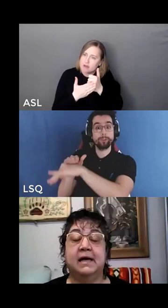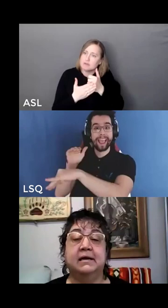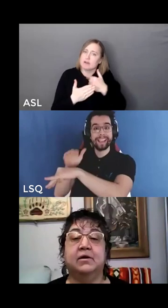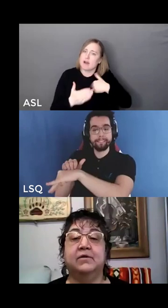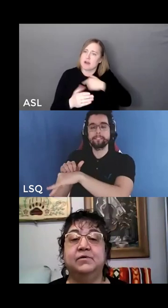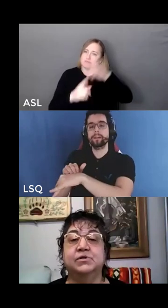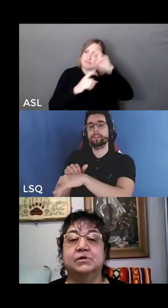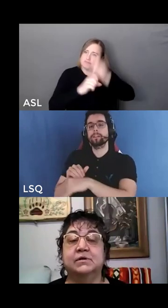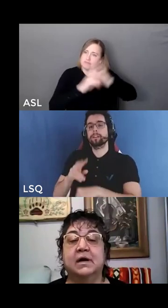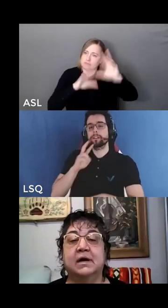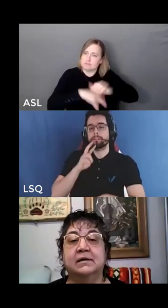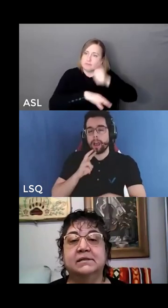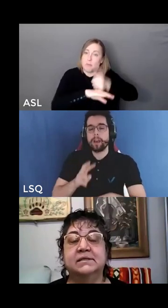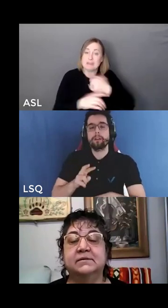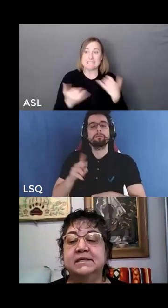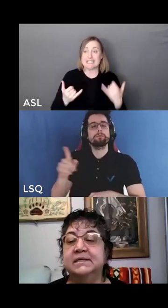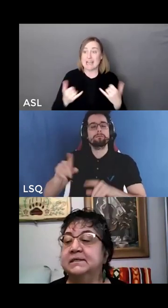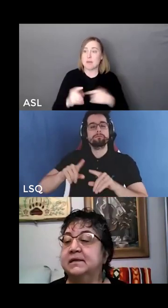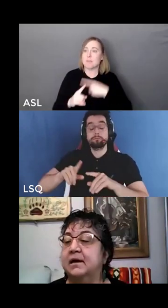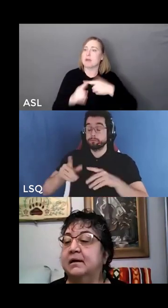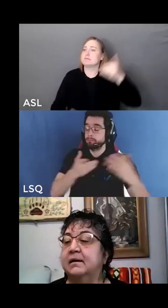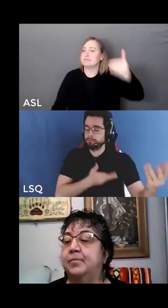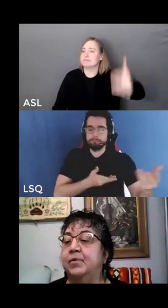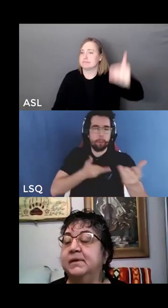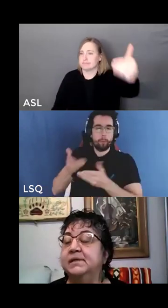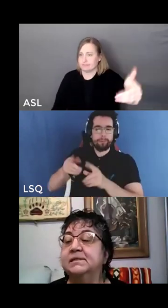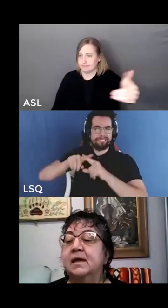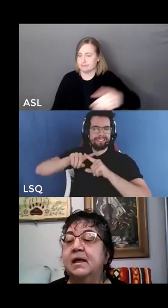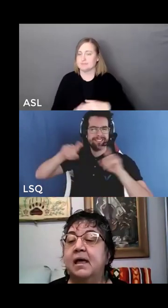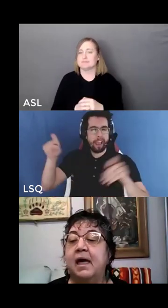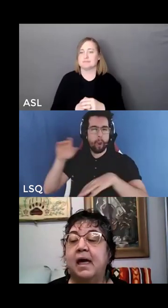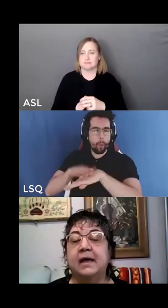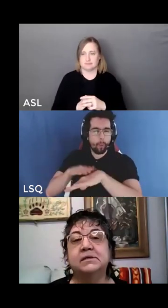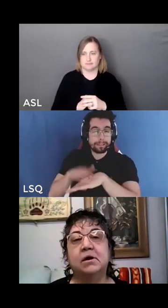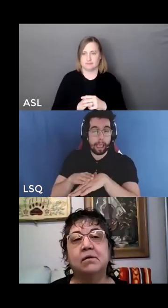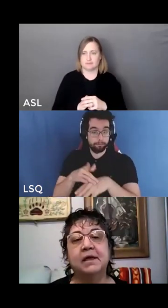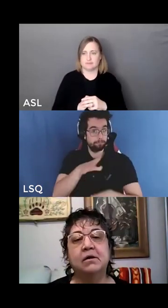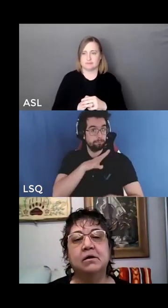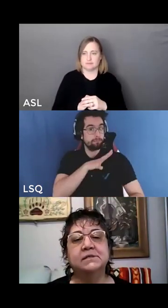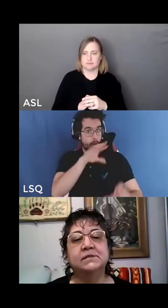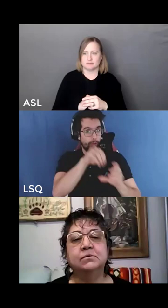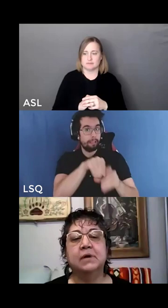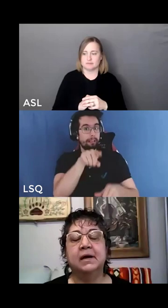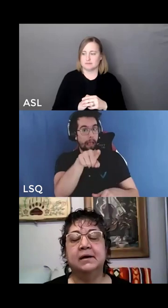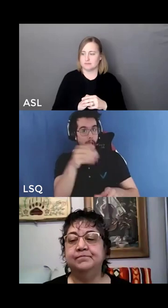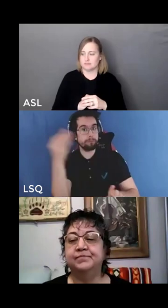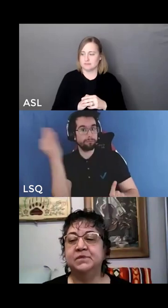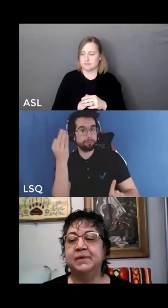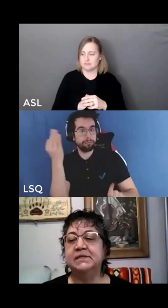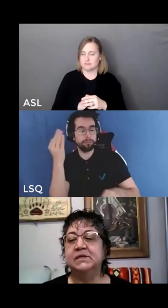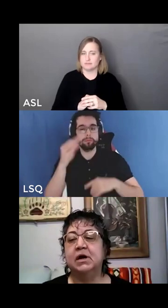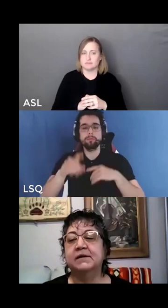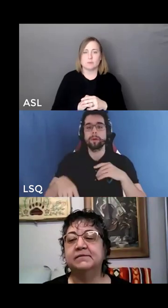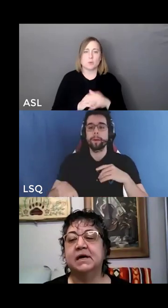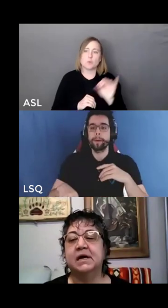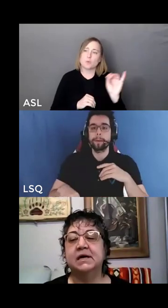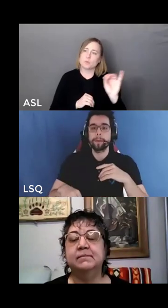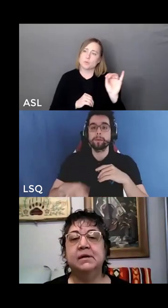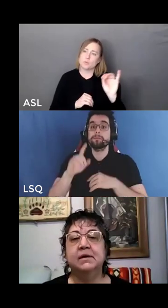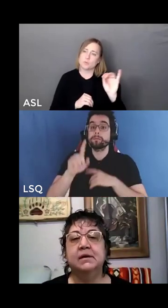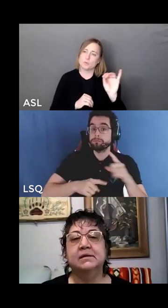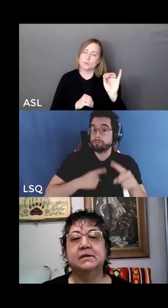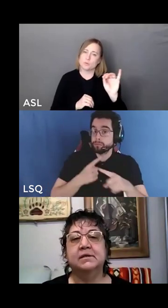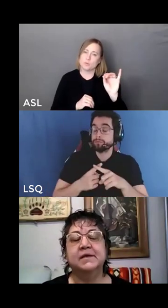and in our future series appointments. And they also spent a lot of